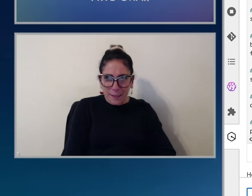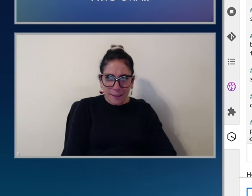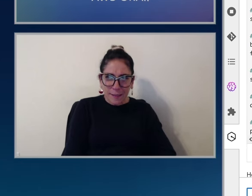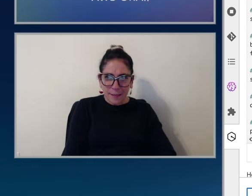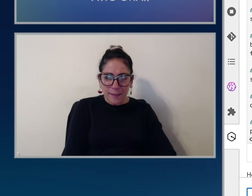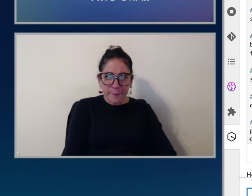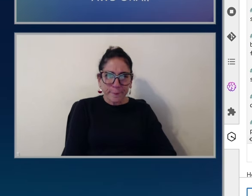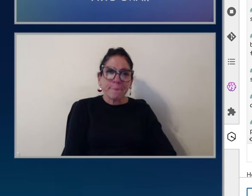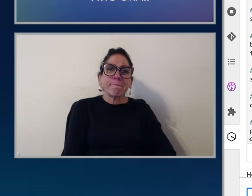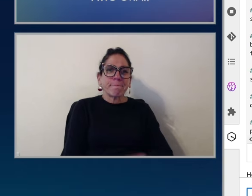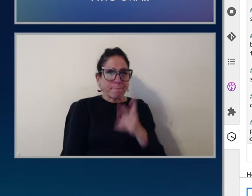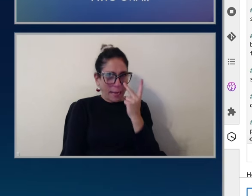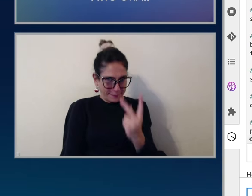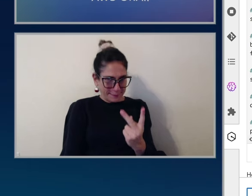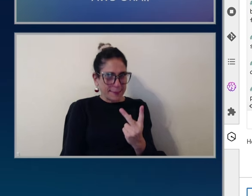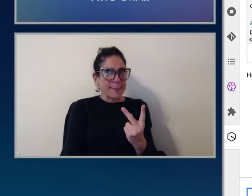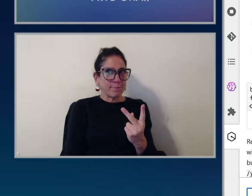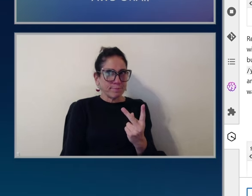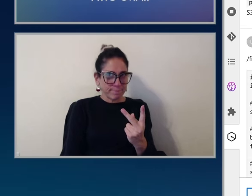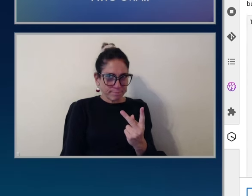I see it.